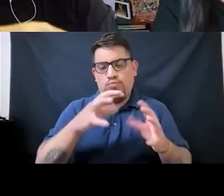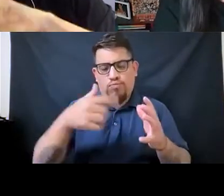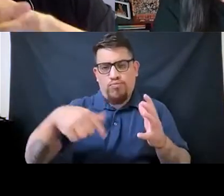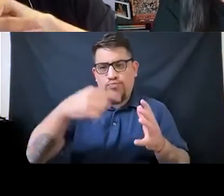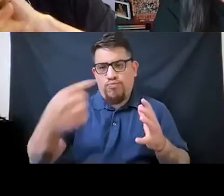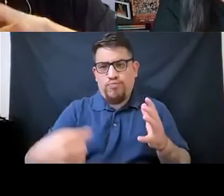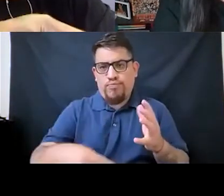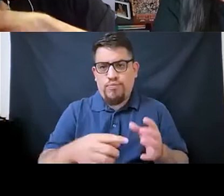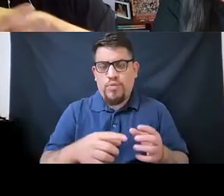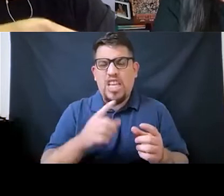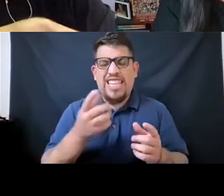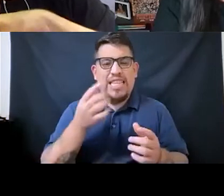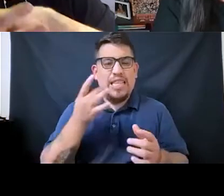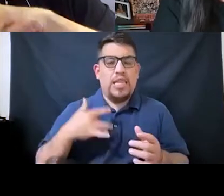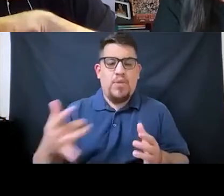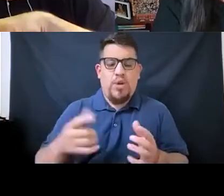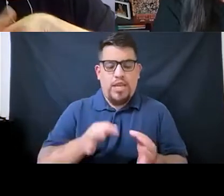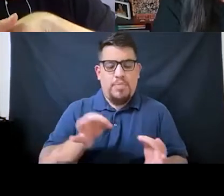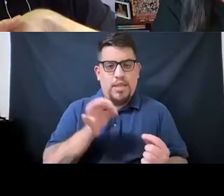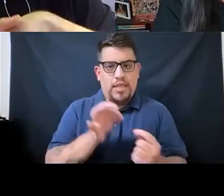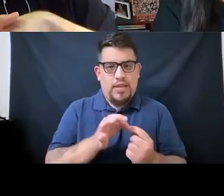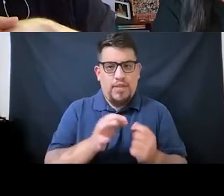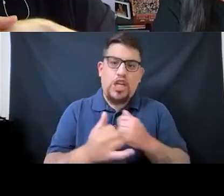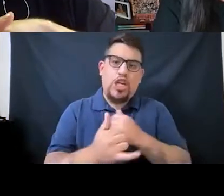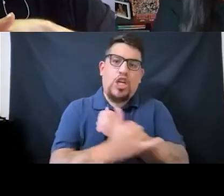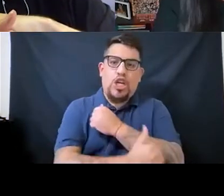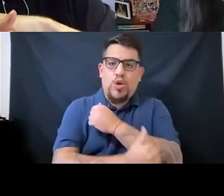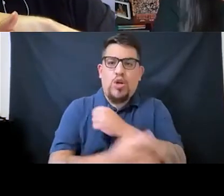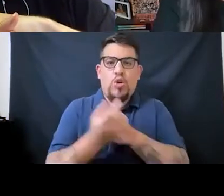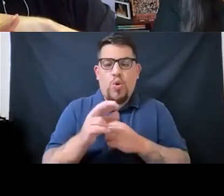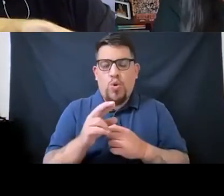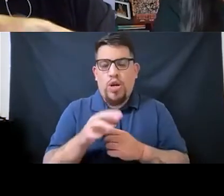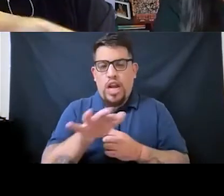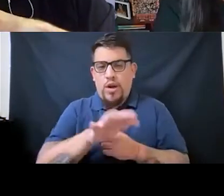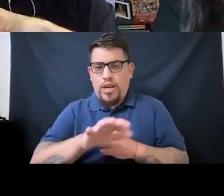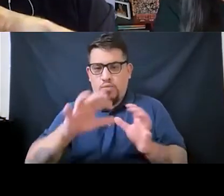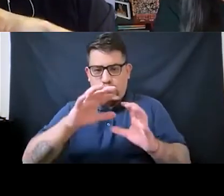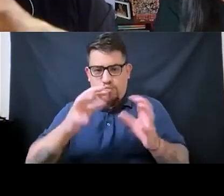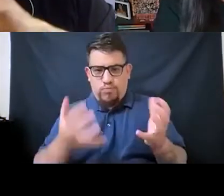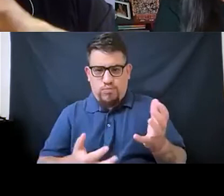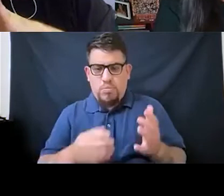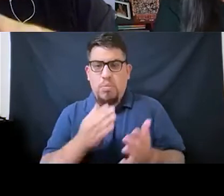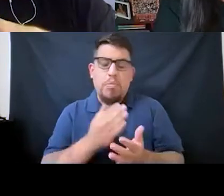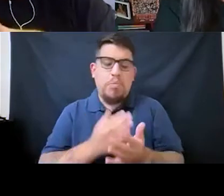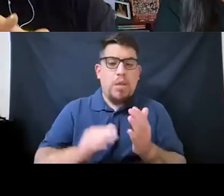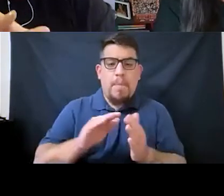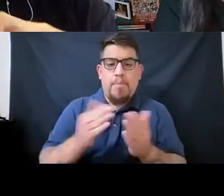know, for specific territories or countries. And, you know, and some books never make it out of